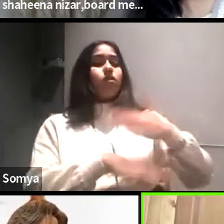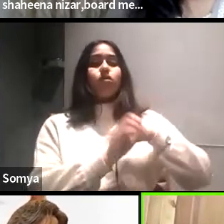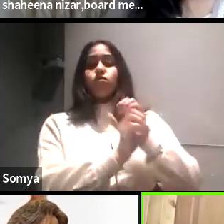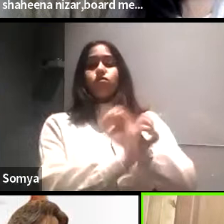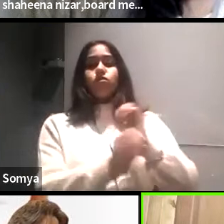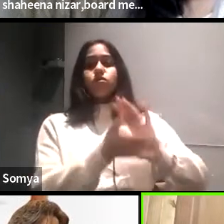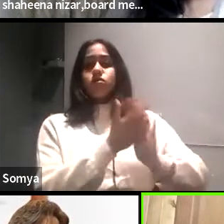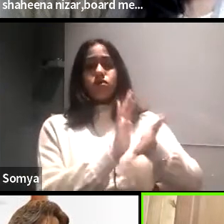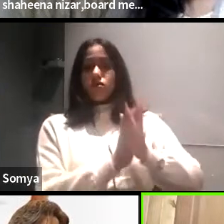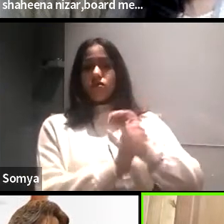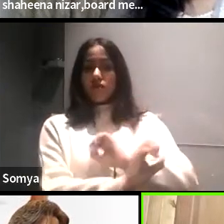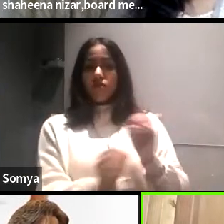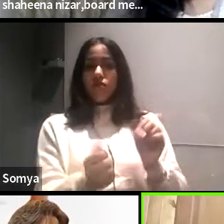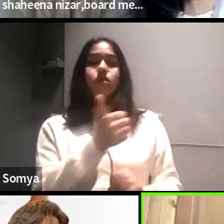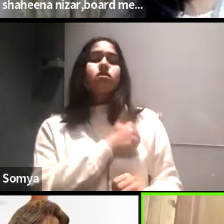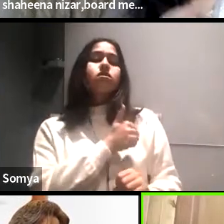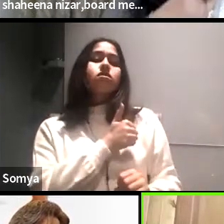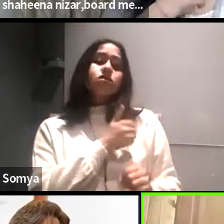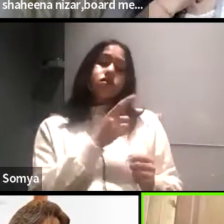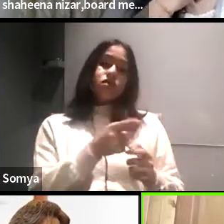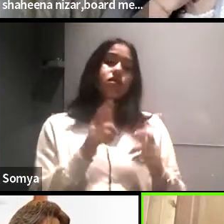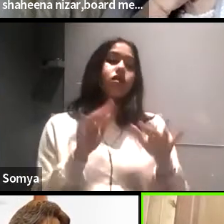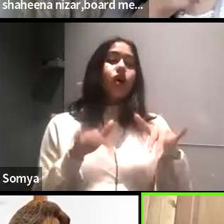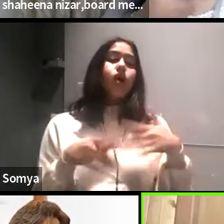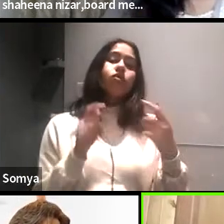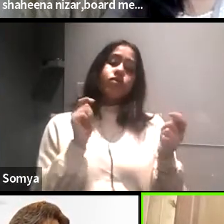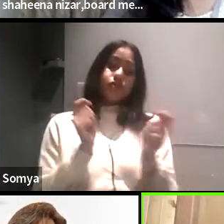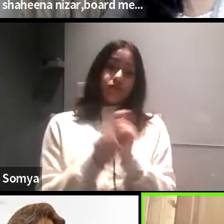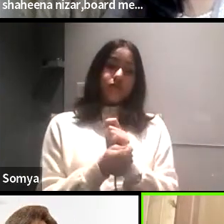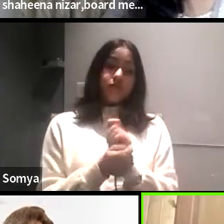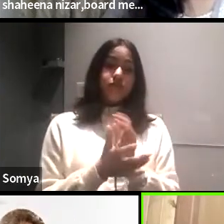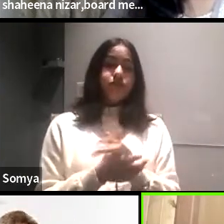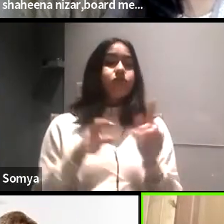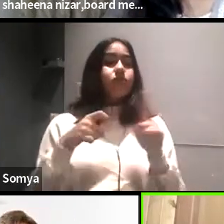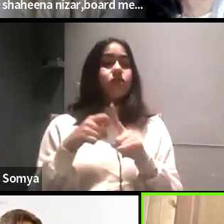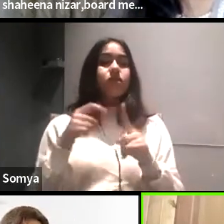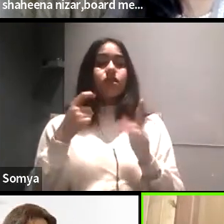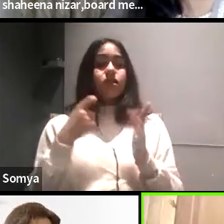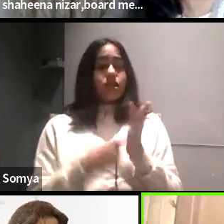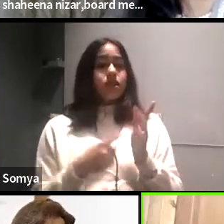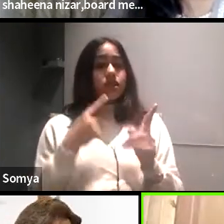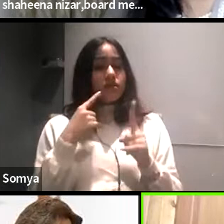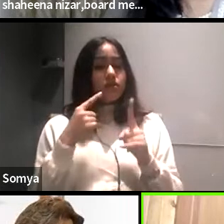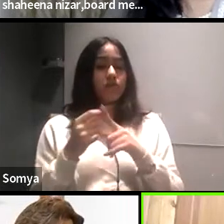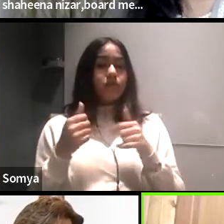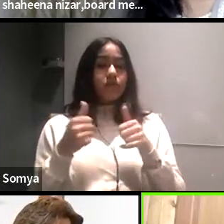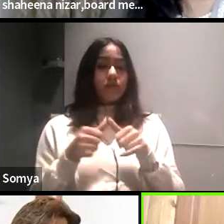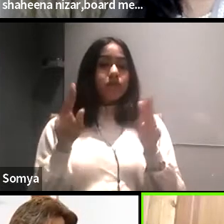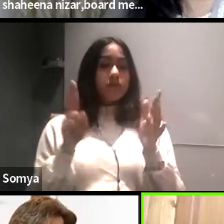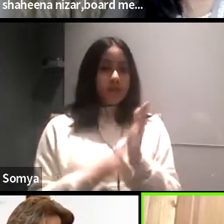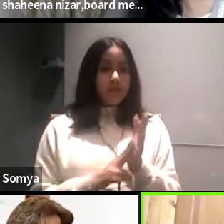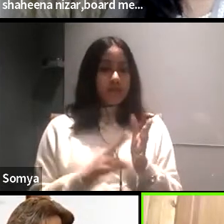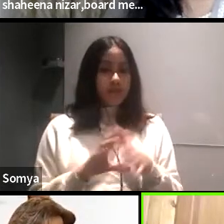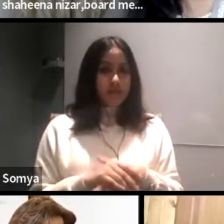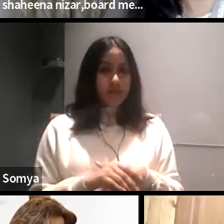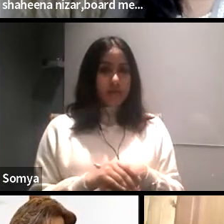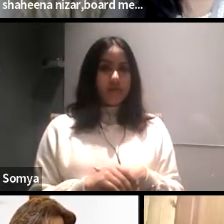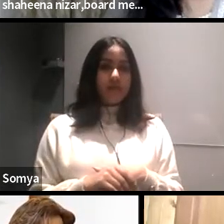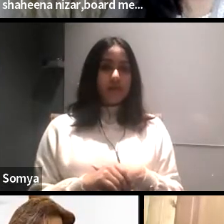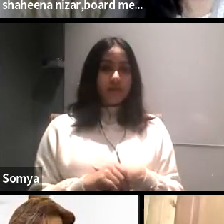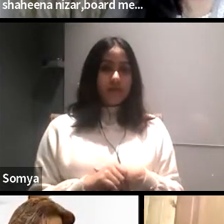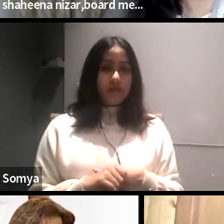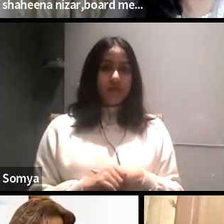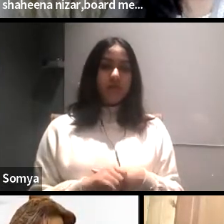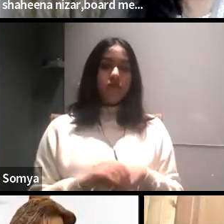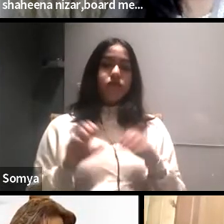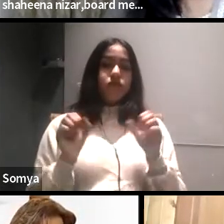challenges towards people with disability. Kripan, am I audible? Can you hear me? Yeah, what I would say to